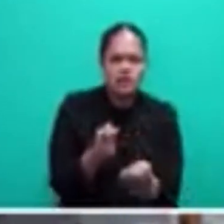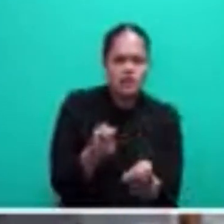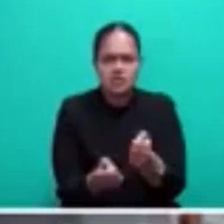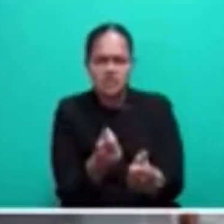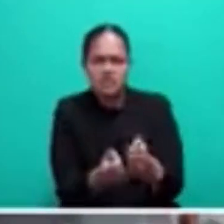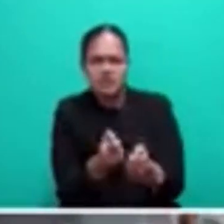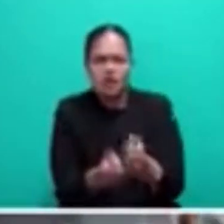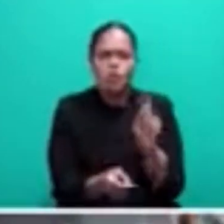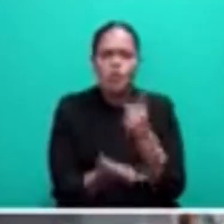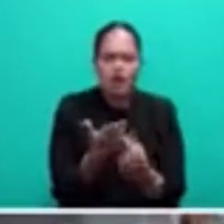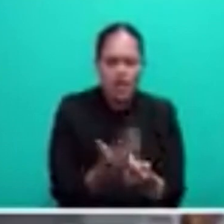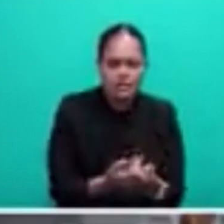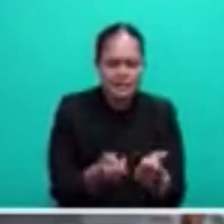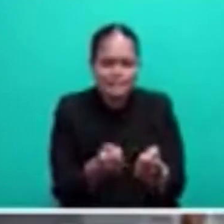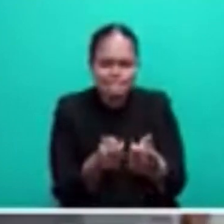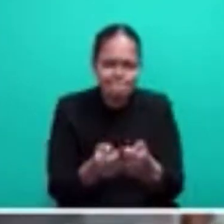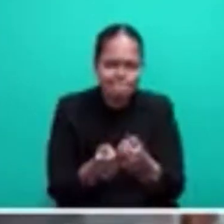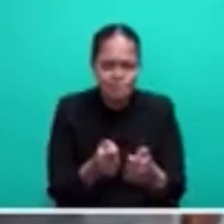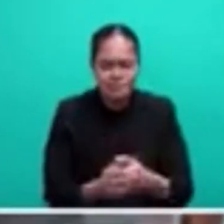happening. Yeah?